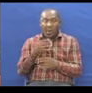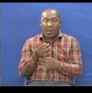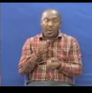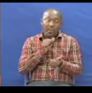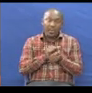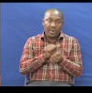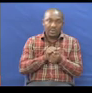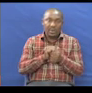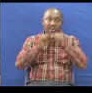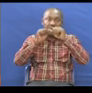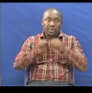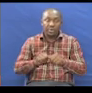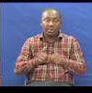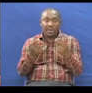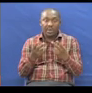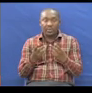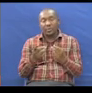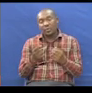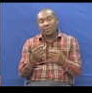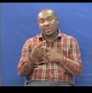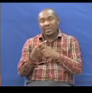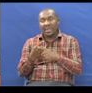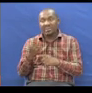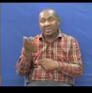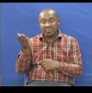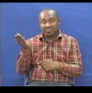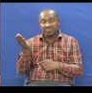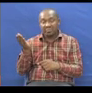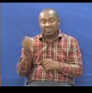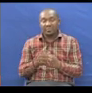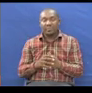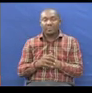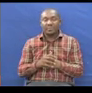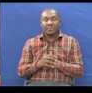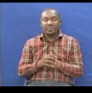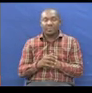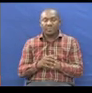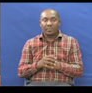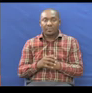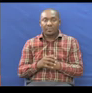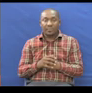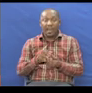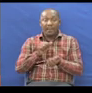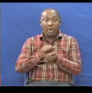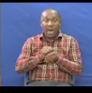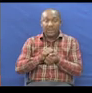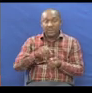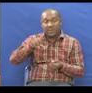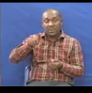product should be equal to, take this times that one, whose product should be equal